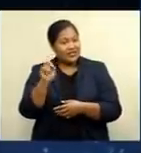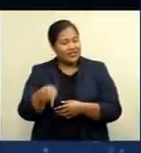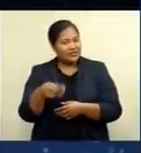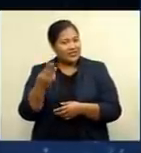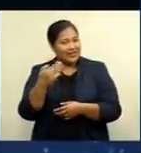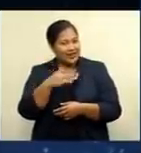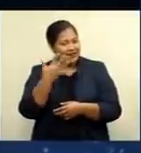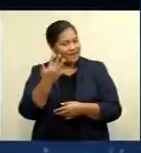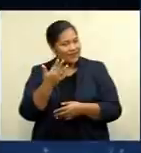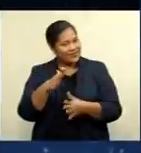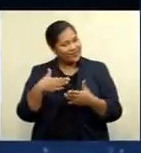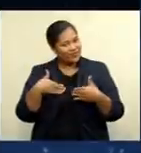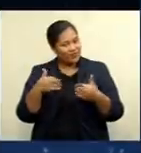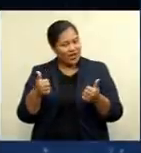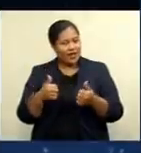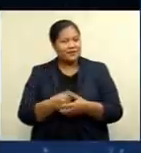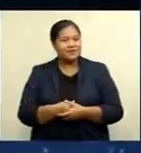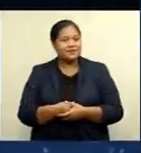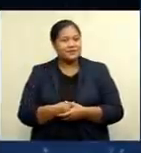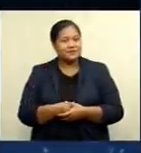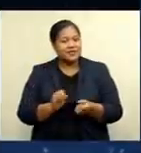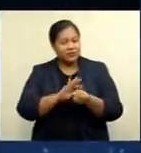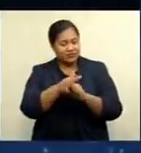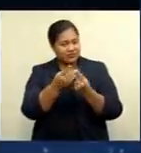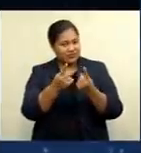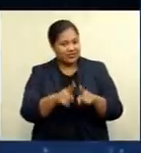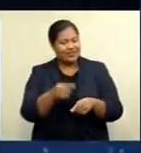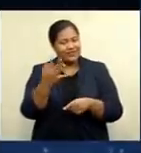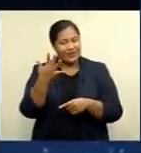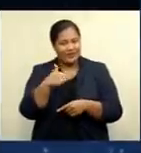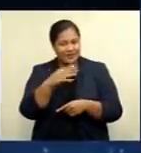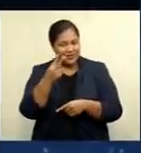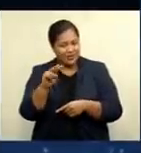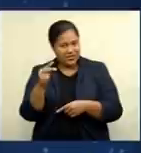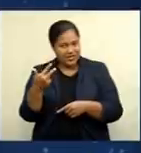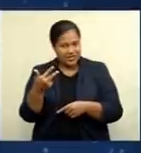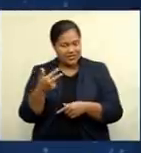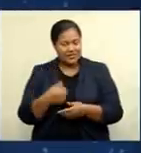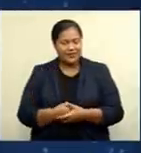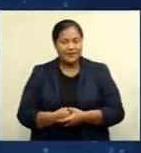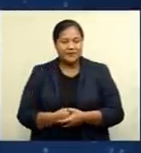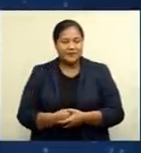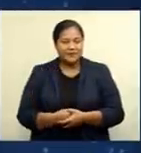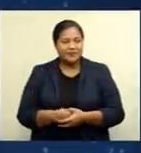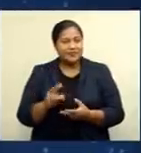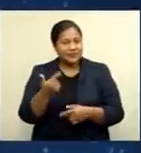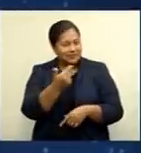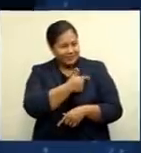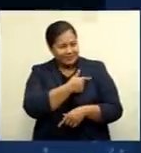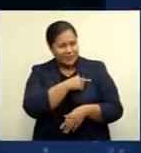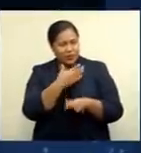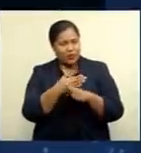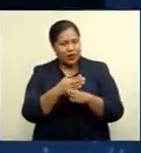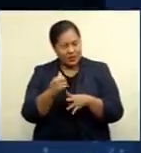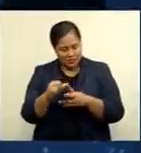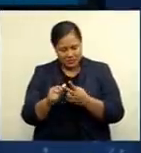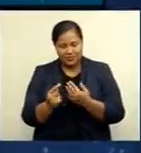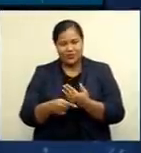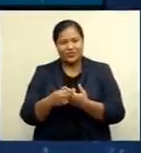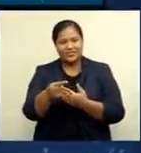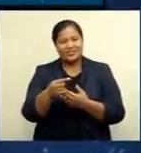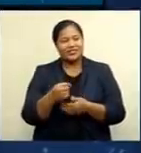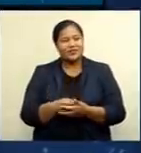33,915 recoveries. The COVID-19 death toll stands at 528. The vaccination campaign also